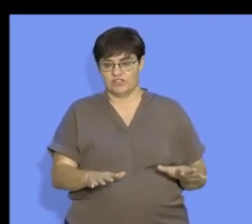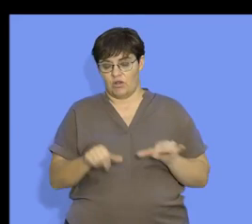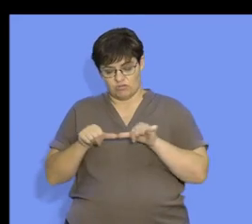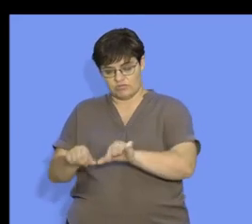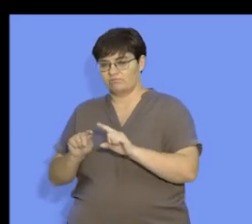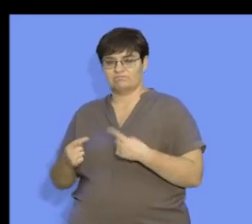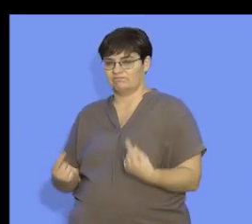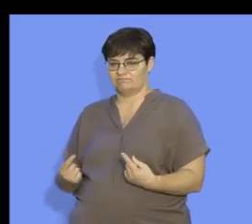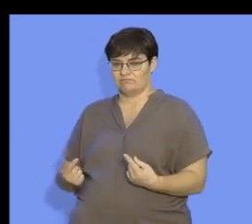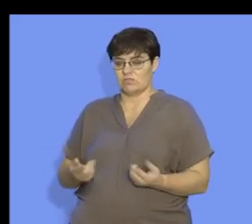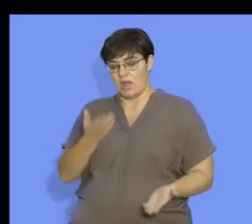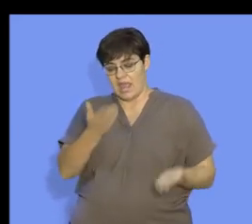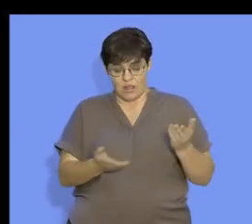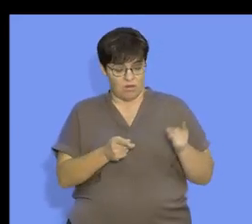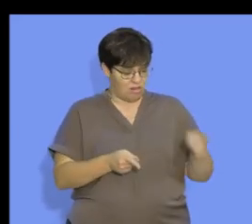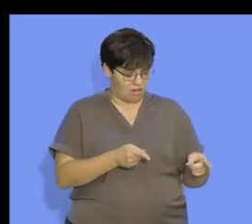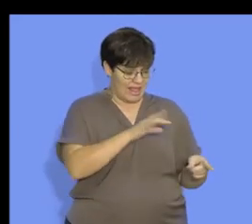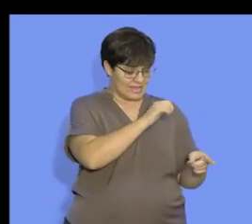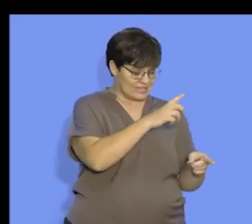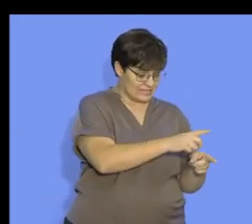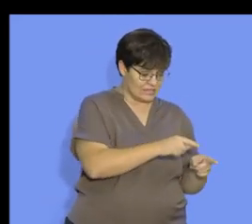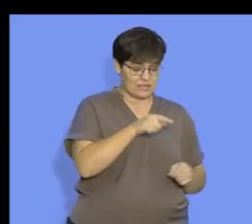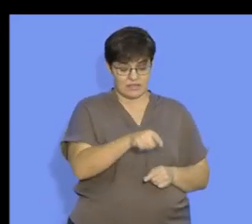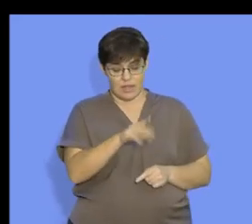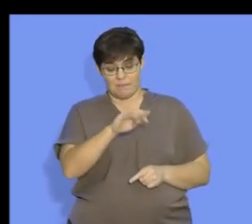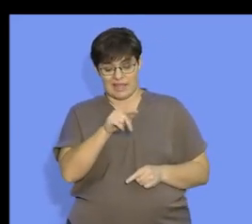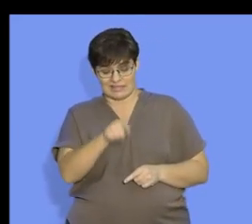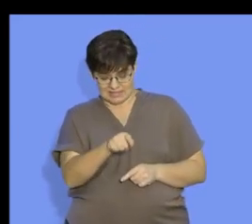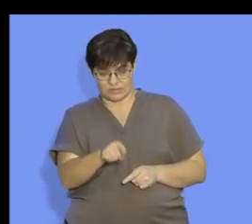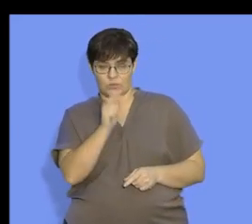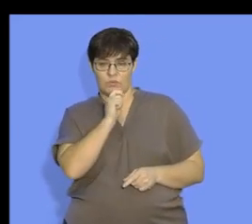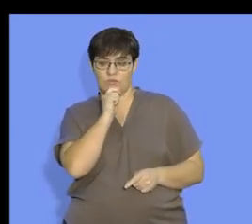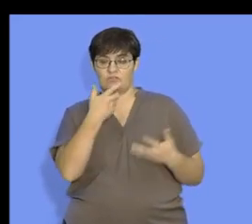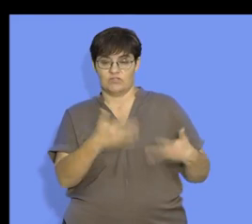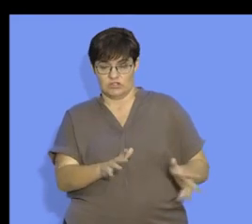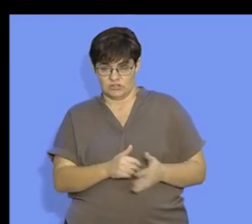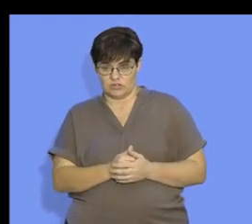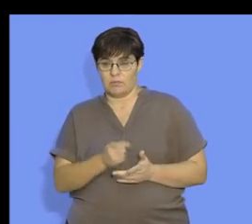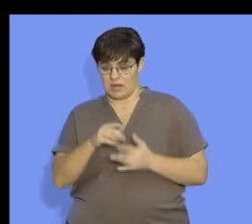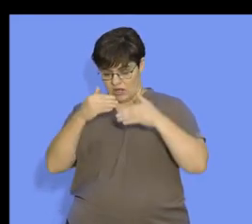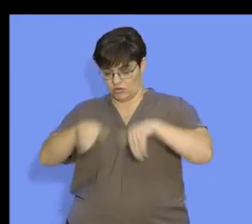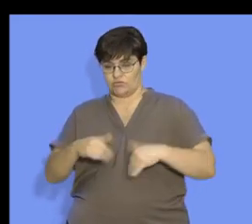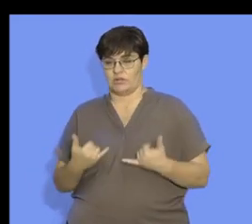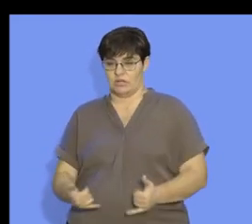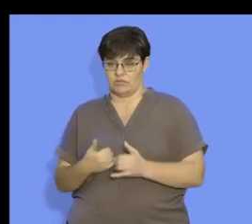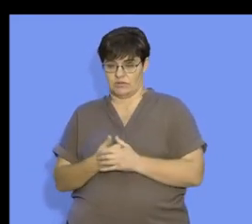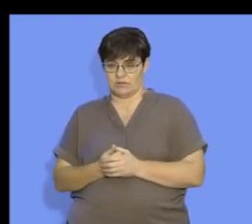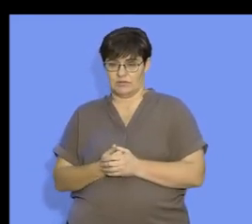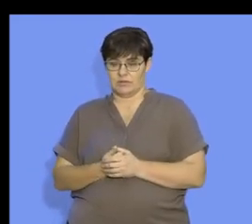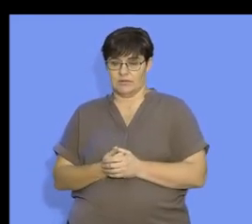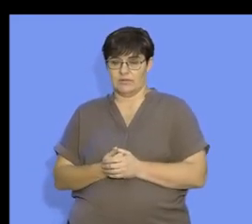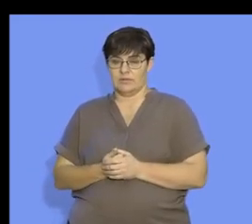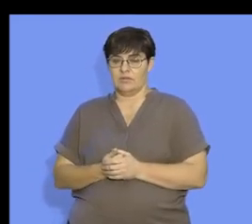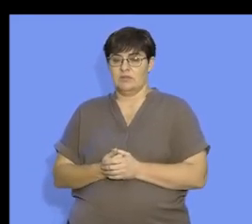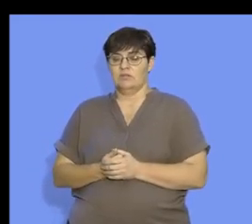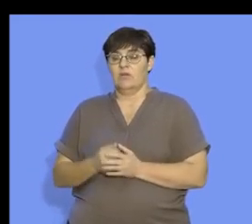taken place, and then we know that equal volumes of the acid, equal amounts of acid and base have